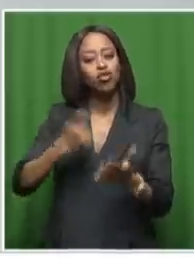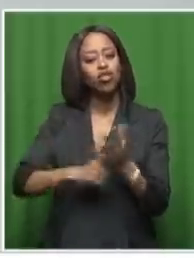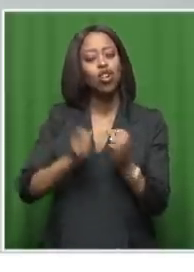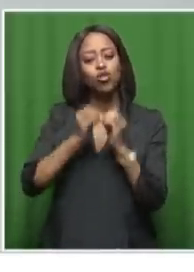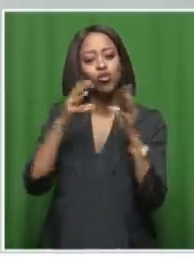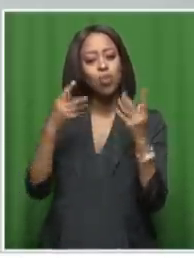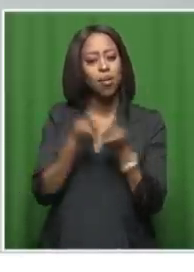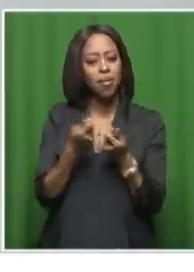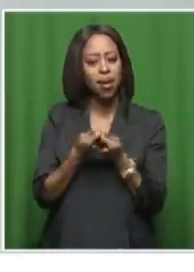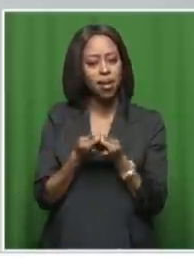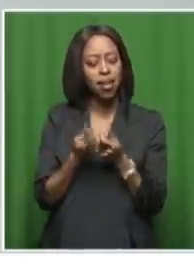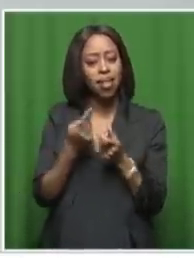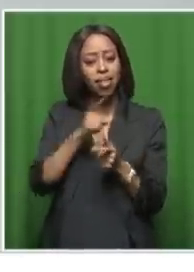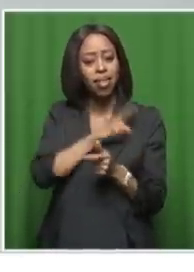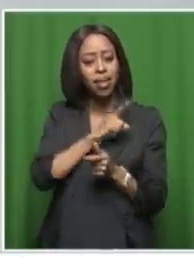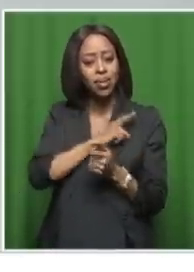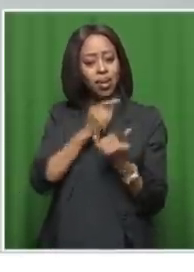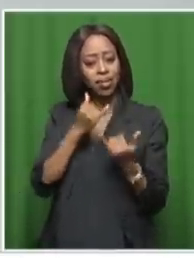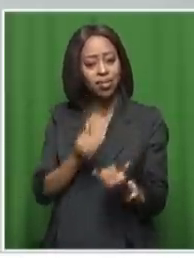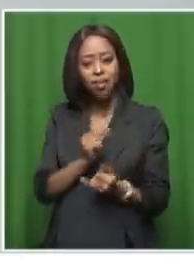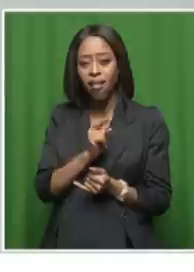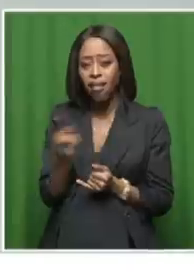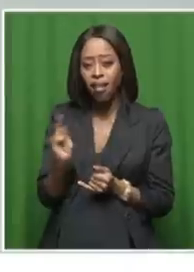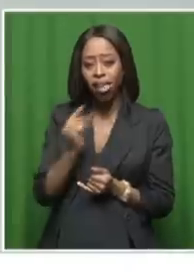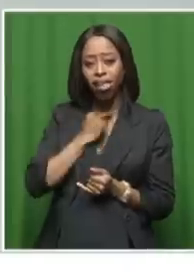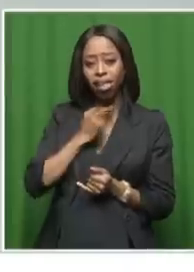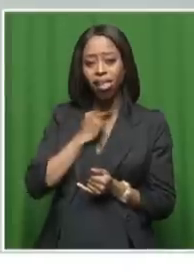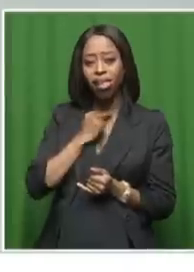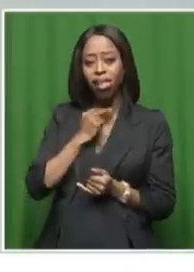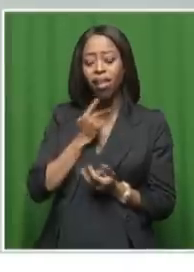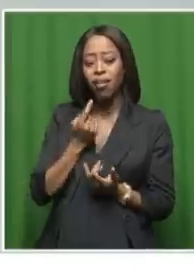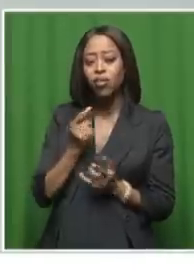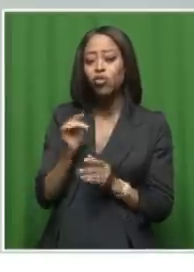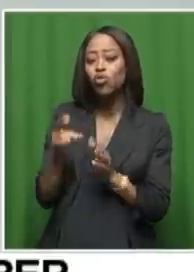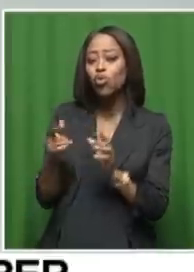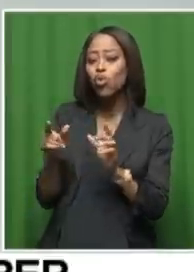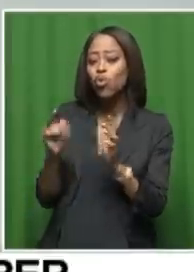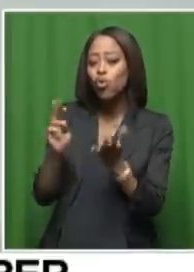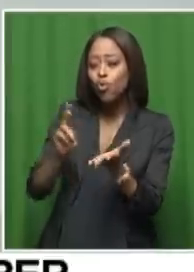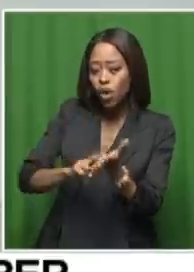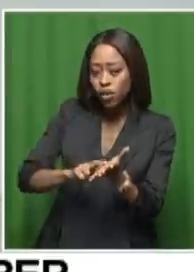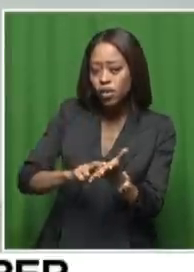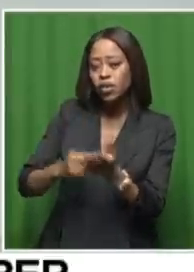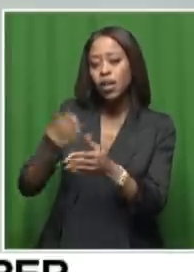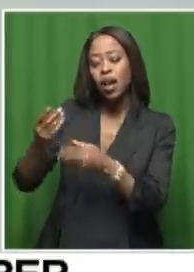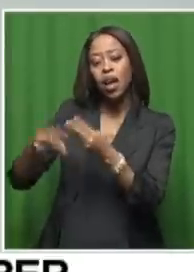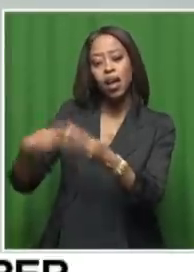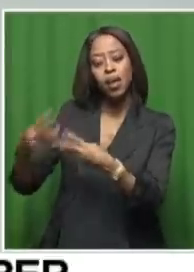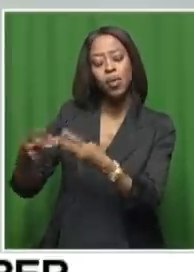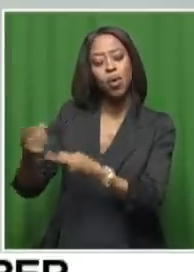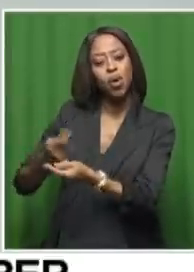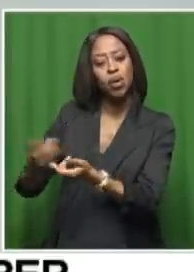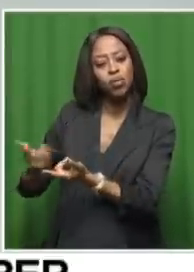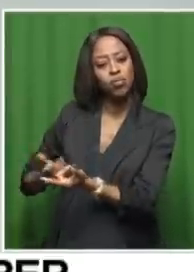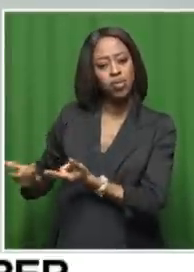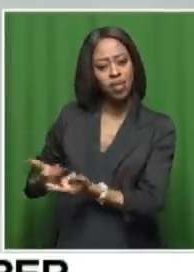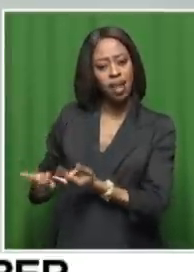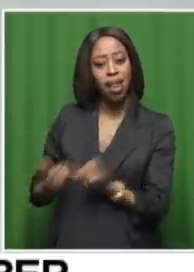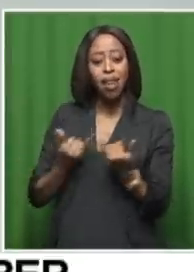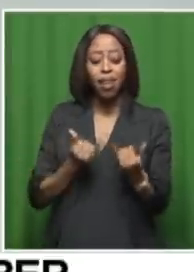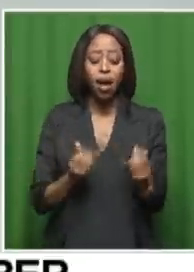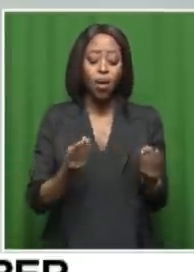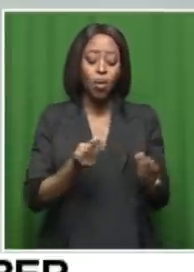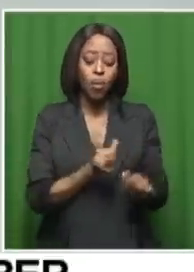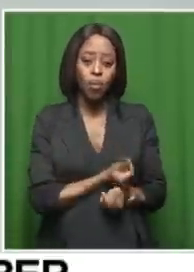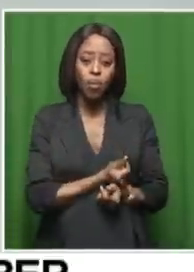amount. As a result, they are not able to trade legally and therefore are missing out on certain opportunities that